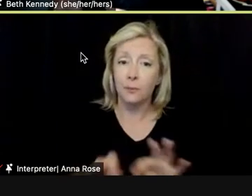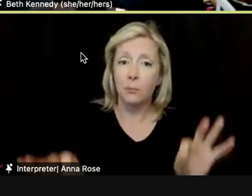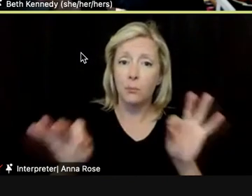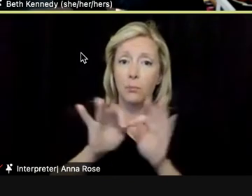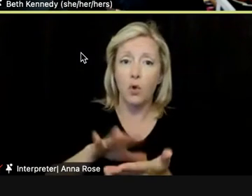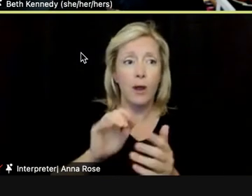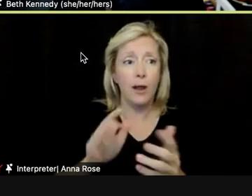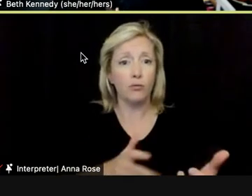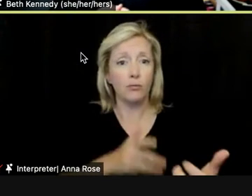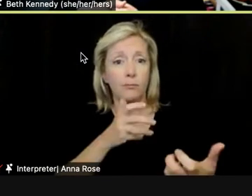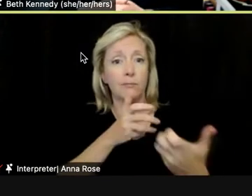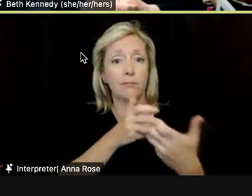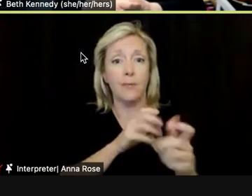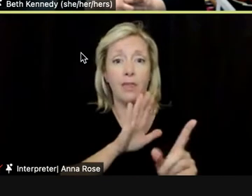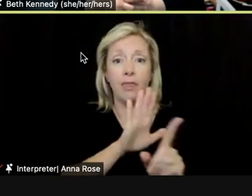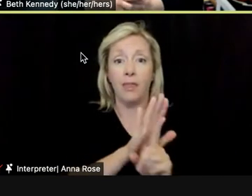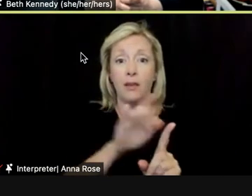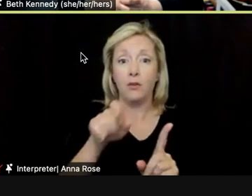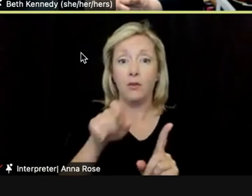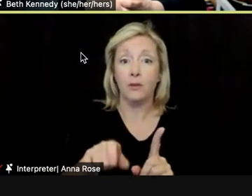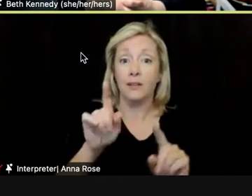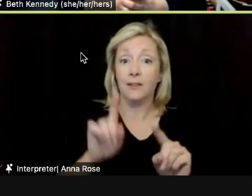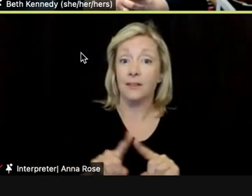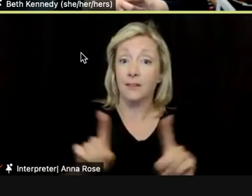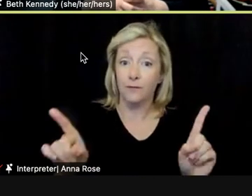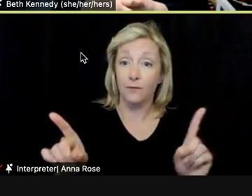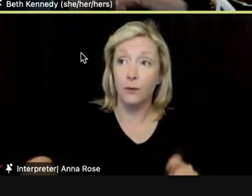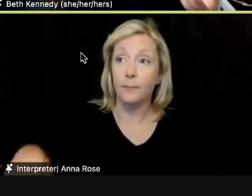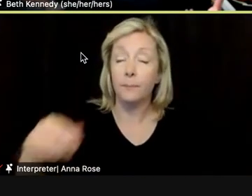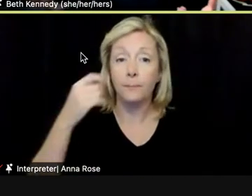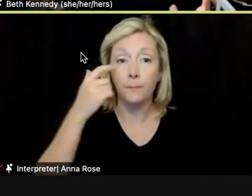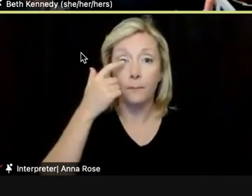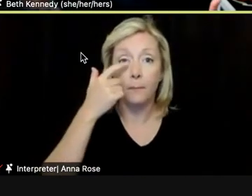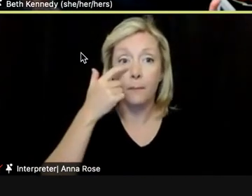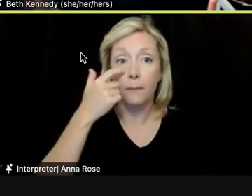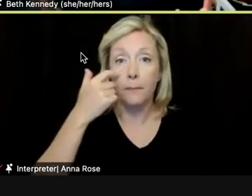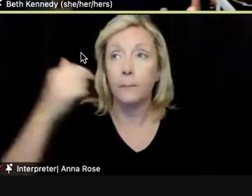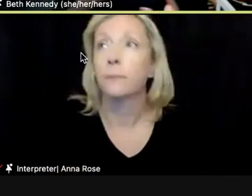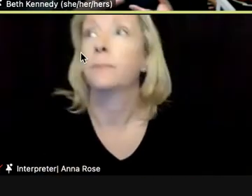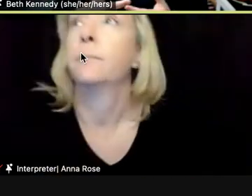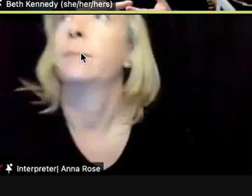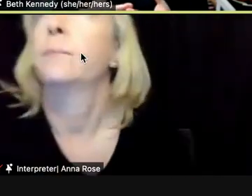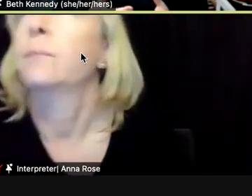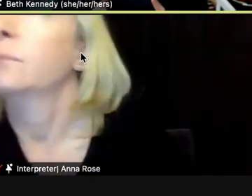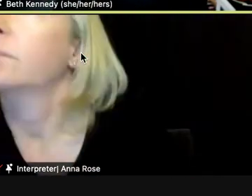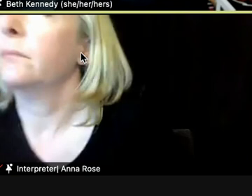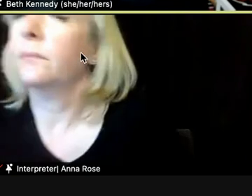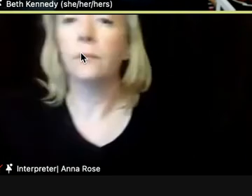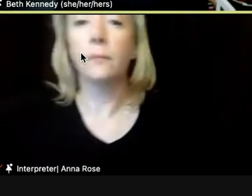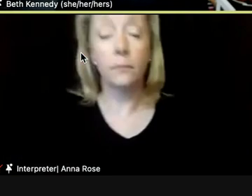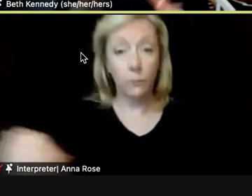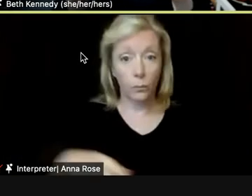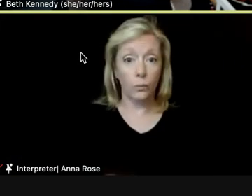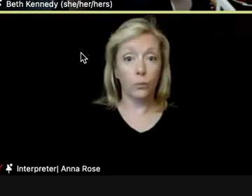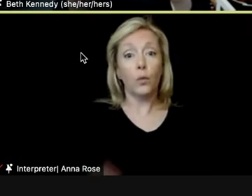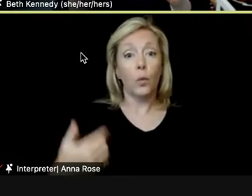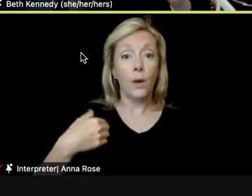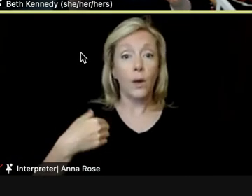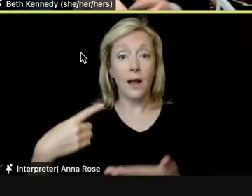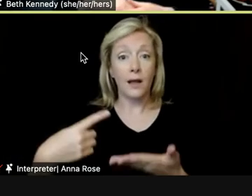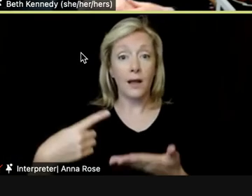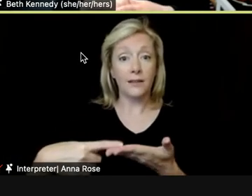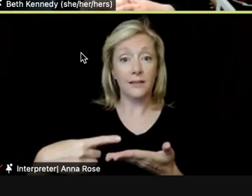the needs of that other student. So when I teach interveners, we talk a lot about having a bag